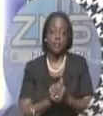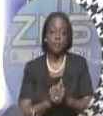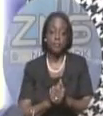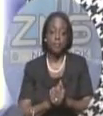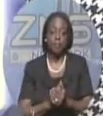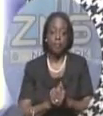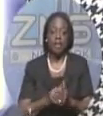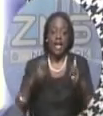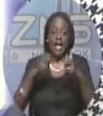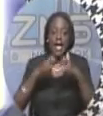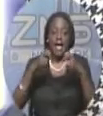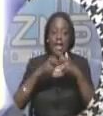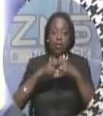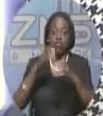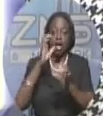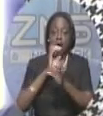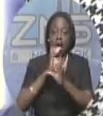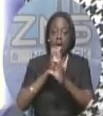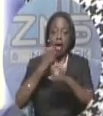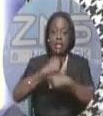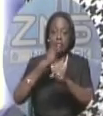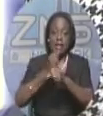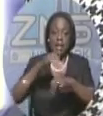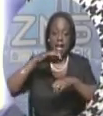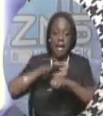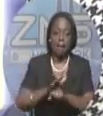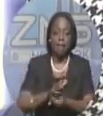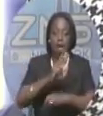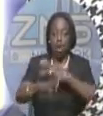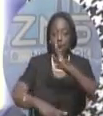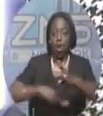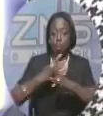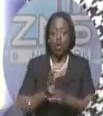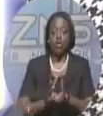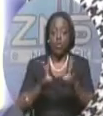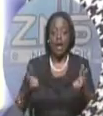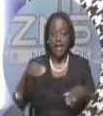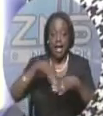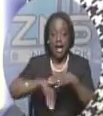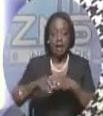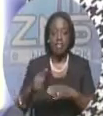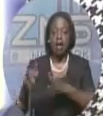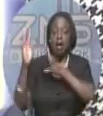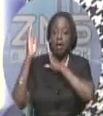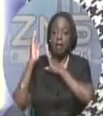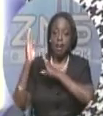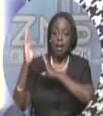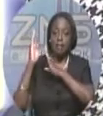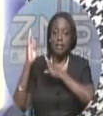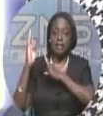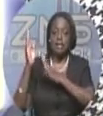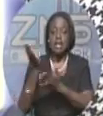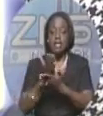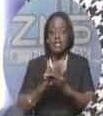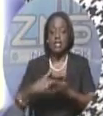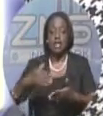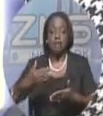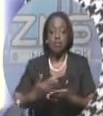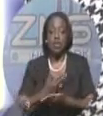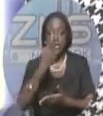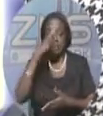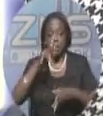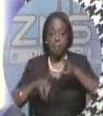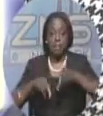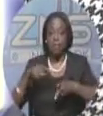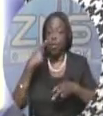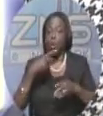Electric cars have been making an impact worldwide and even right here in the Bahamas. We've got some news for those of you who own one of them.